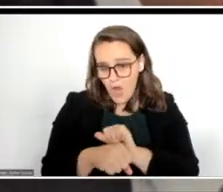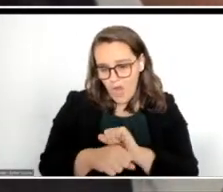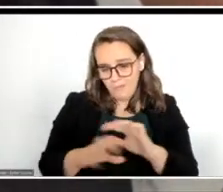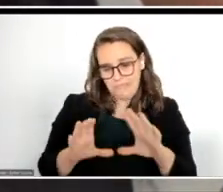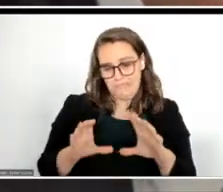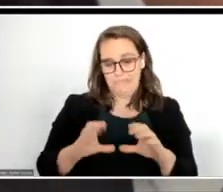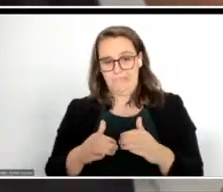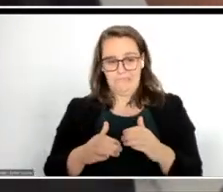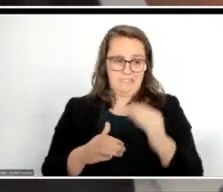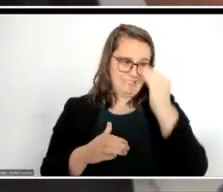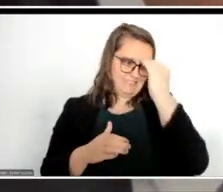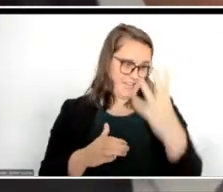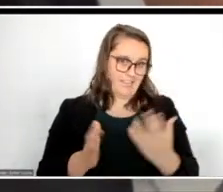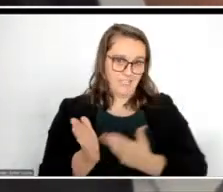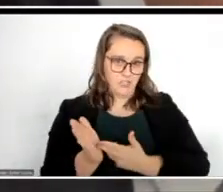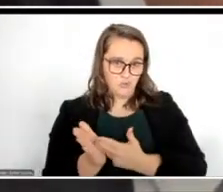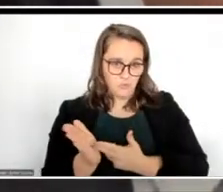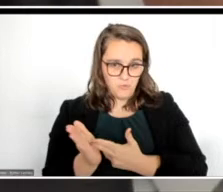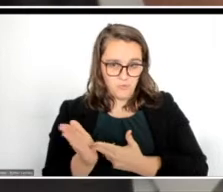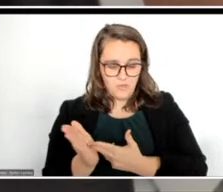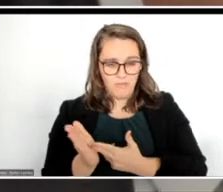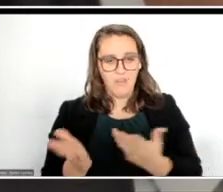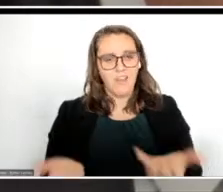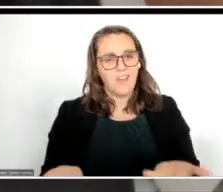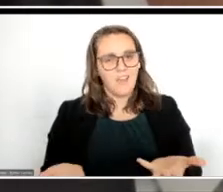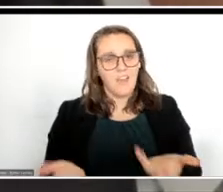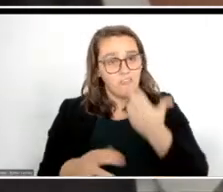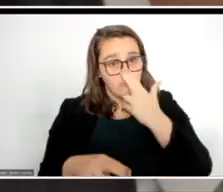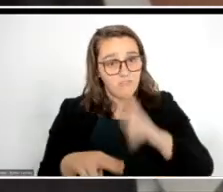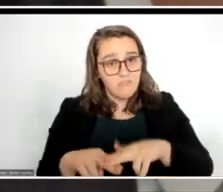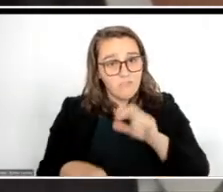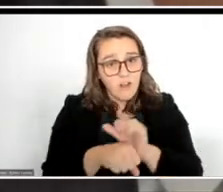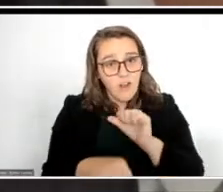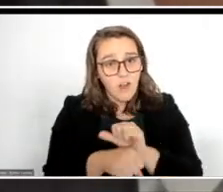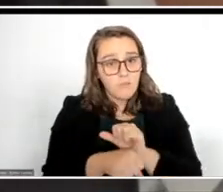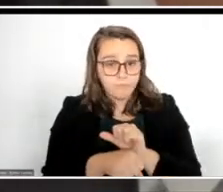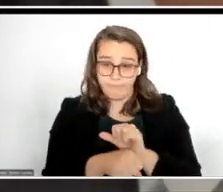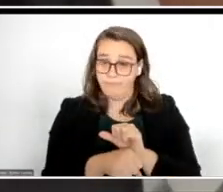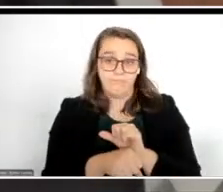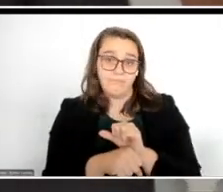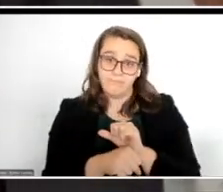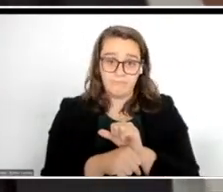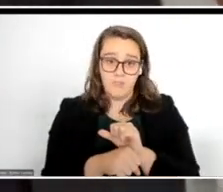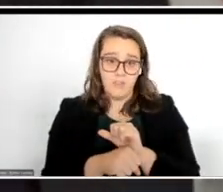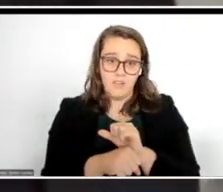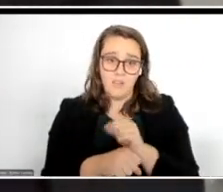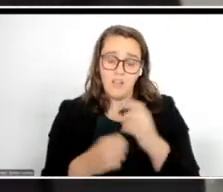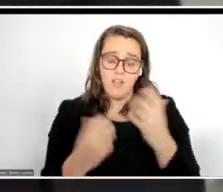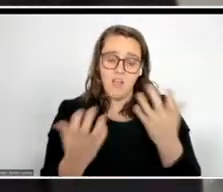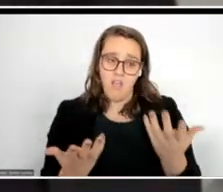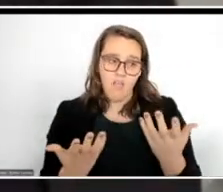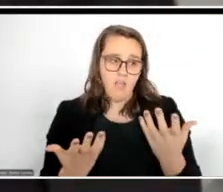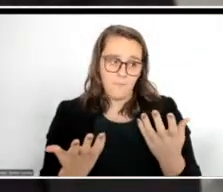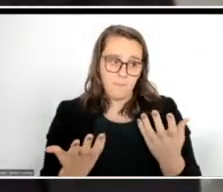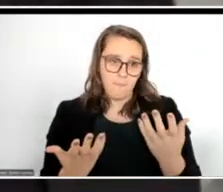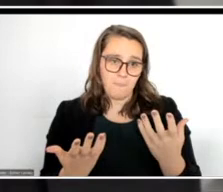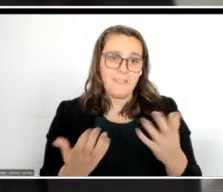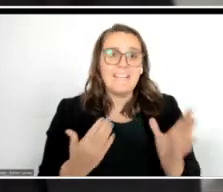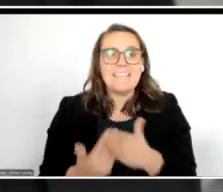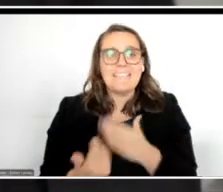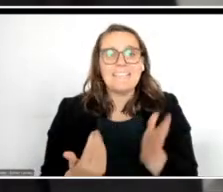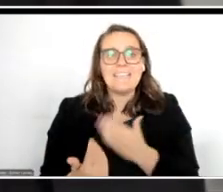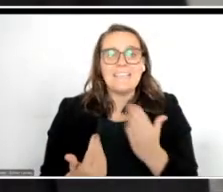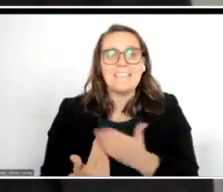know, not a fun job to be, you know, it's an easier job to be telling the president about, you